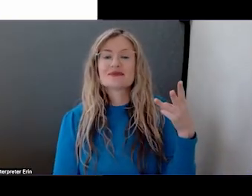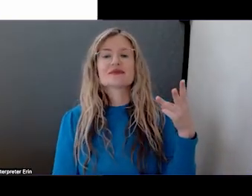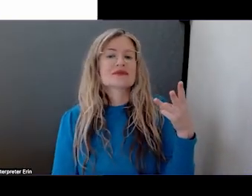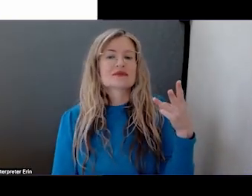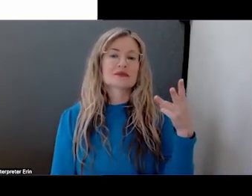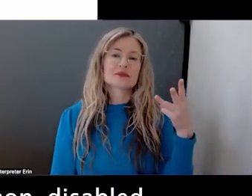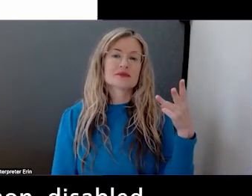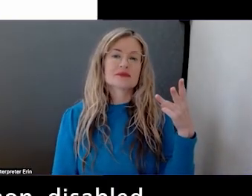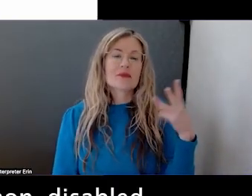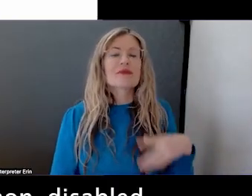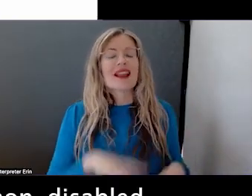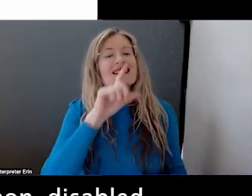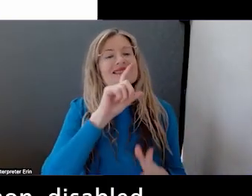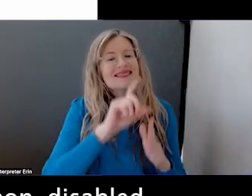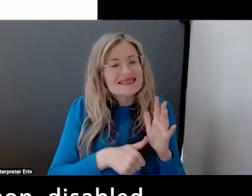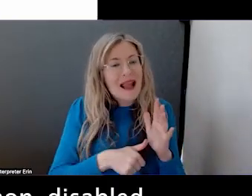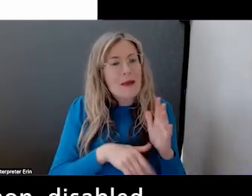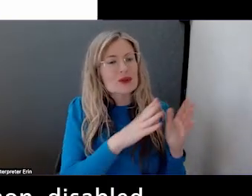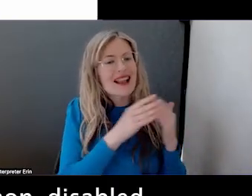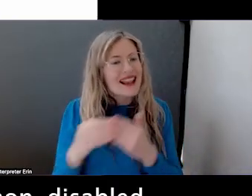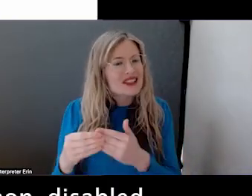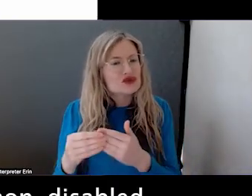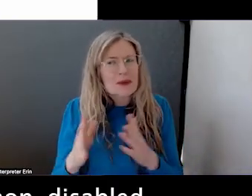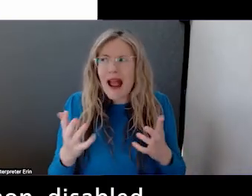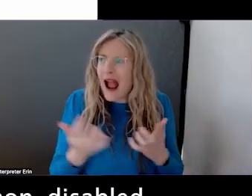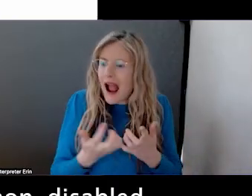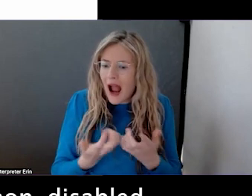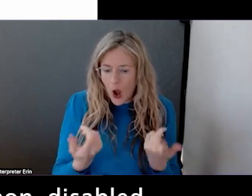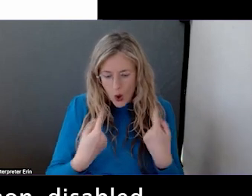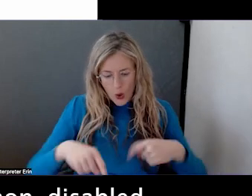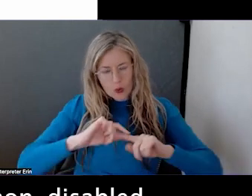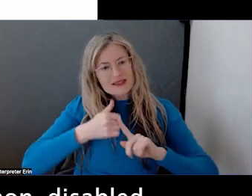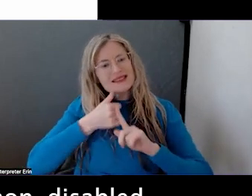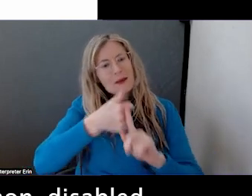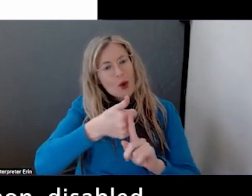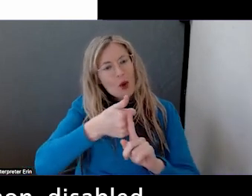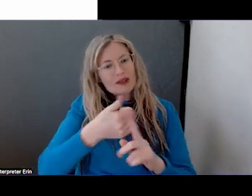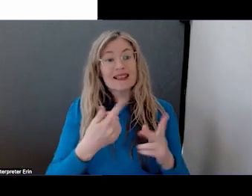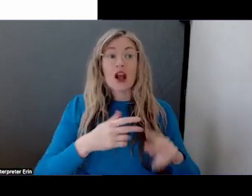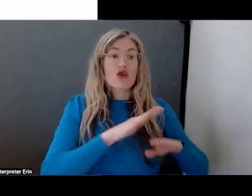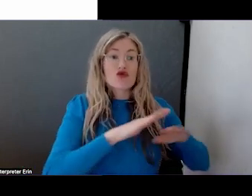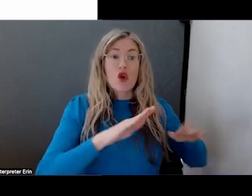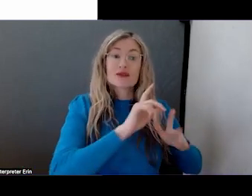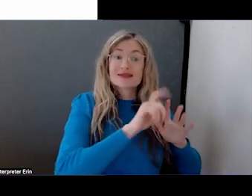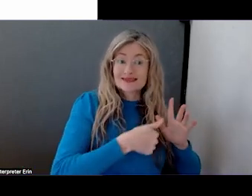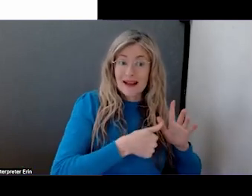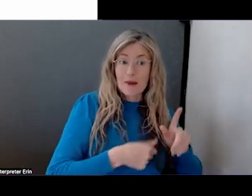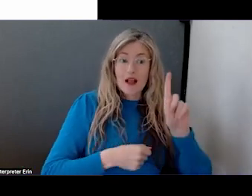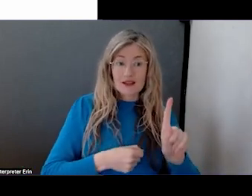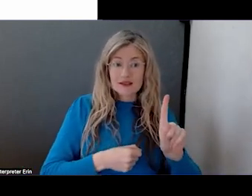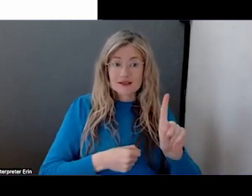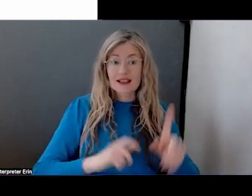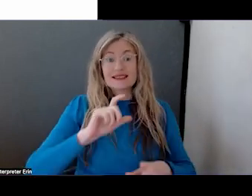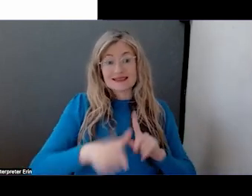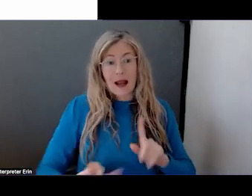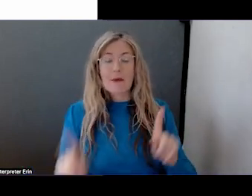disabled leadership, and how do you support the balance between non-disabled and disabled people, both passionate about dance,